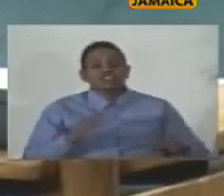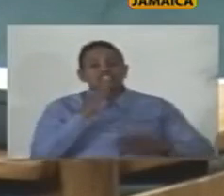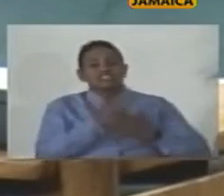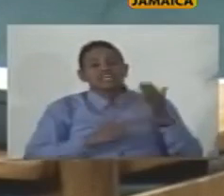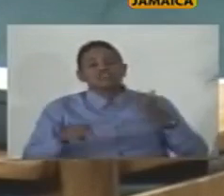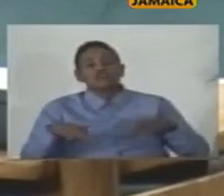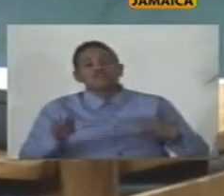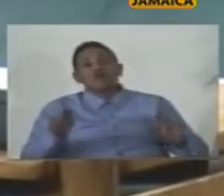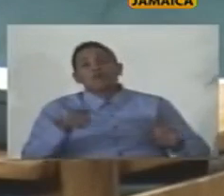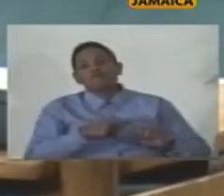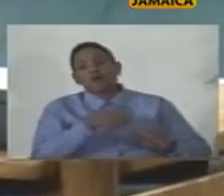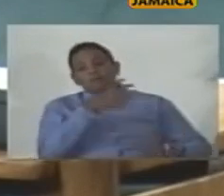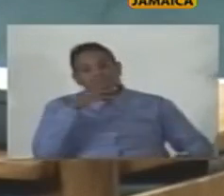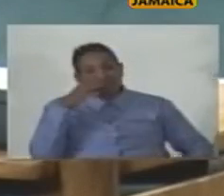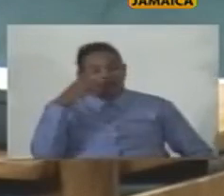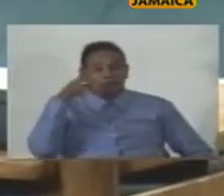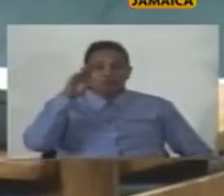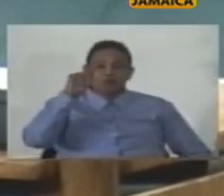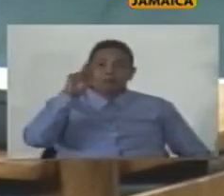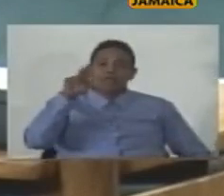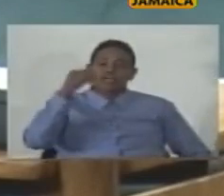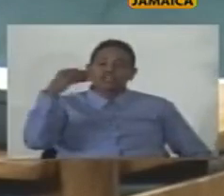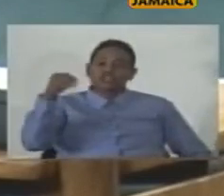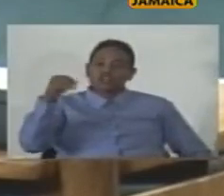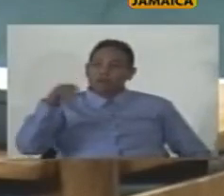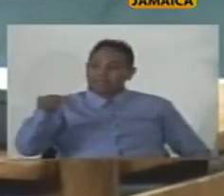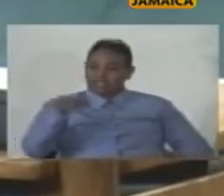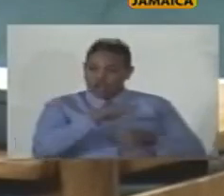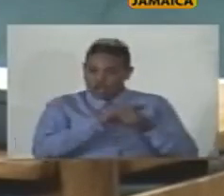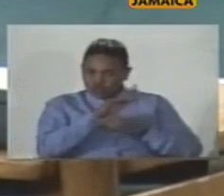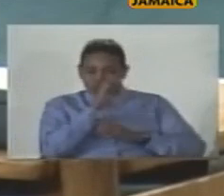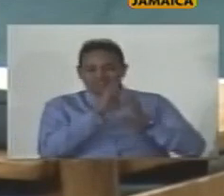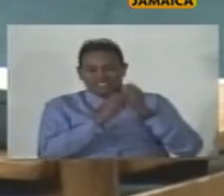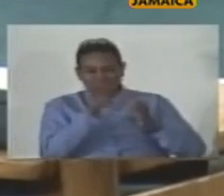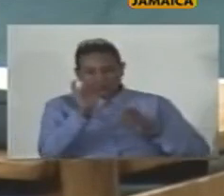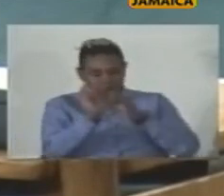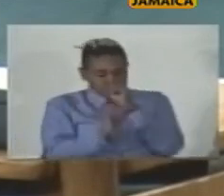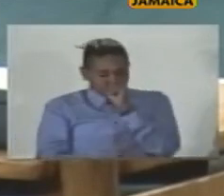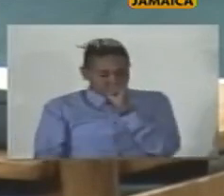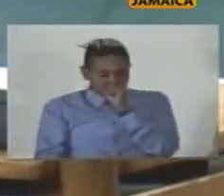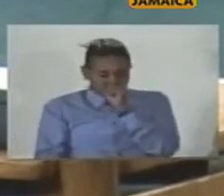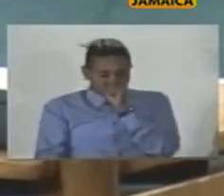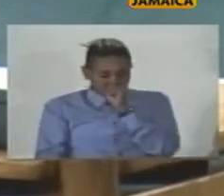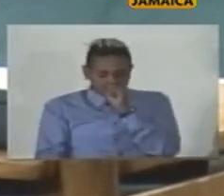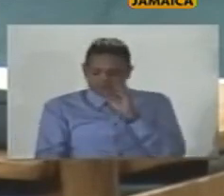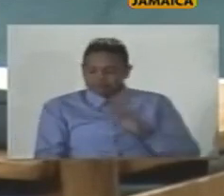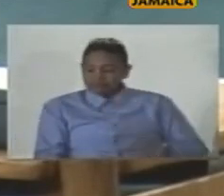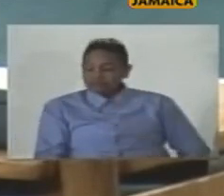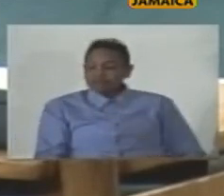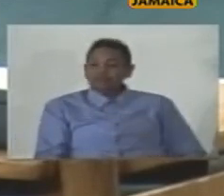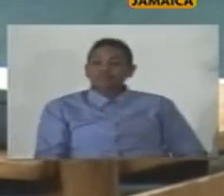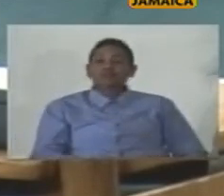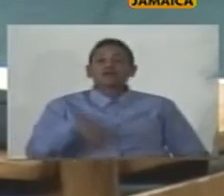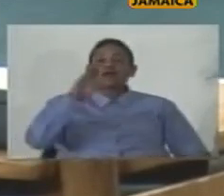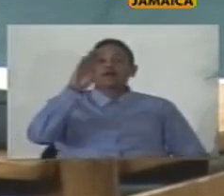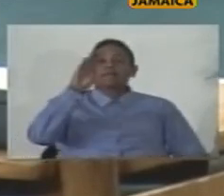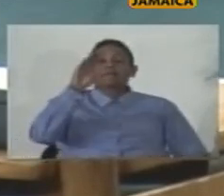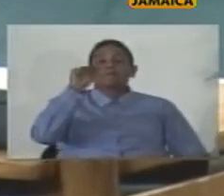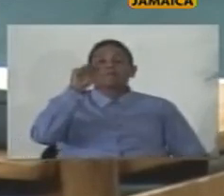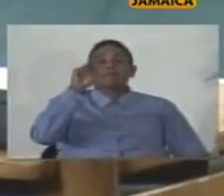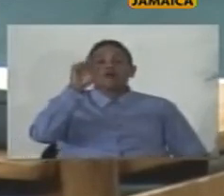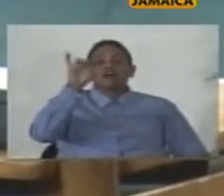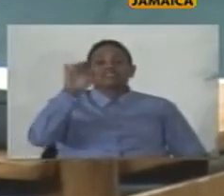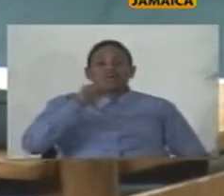from Farm to Baker Shop in the constituency was also repaired. Mr. Speaker, bauxite mining in South Manchester